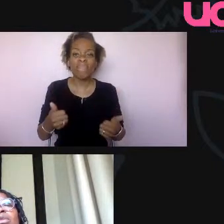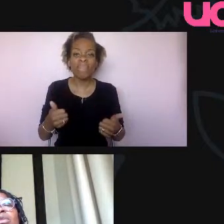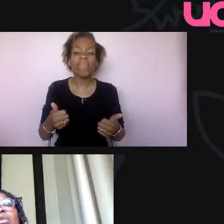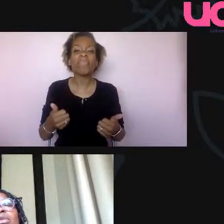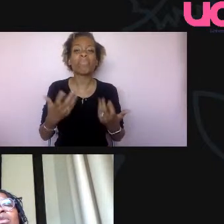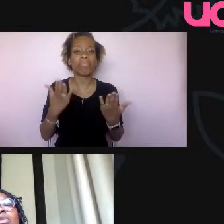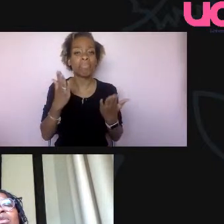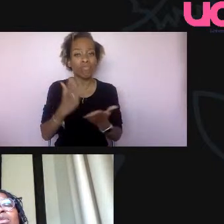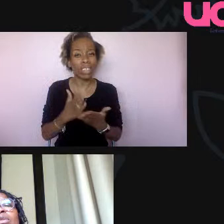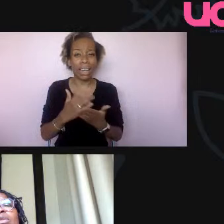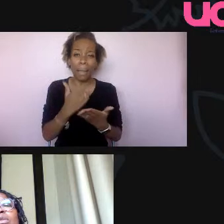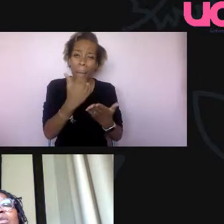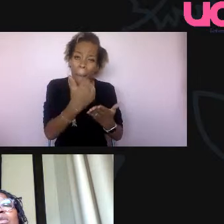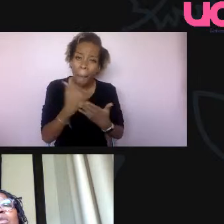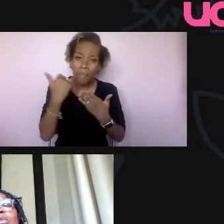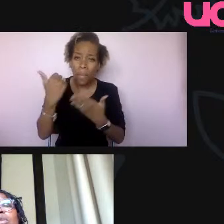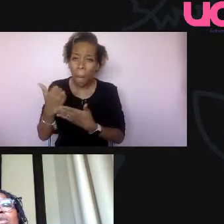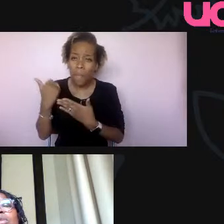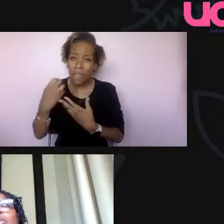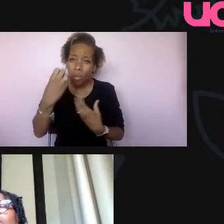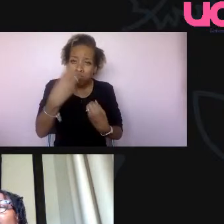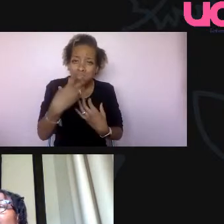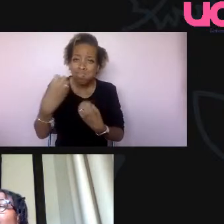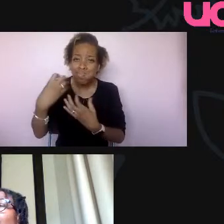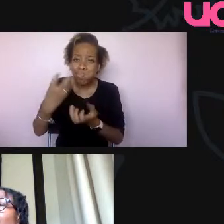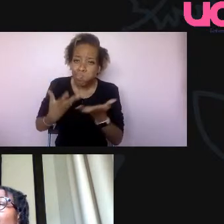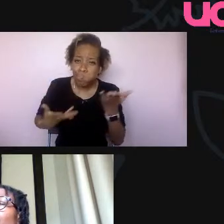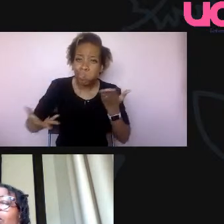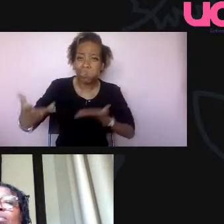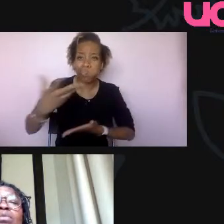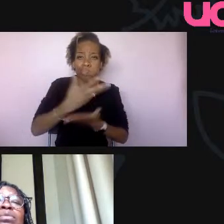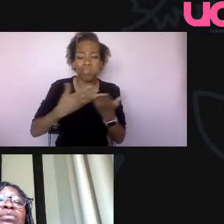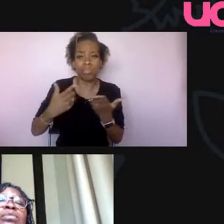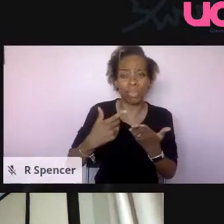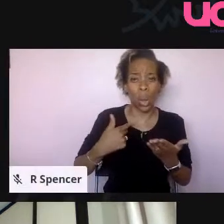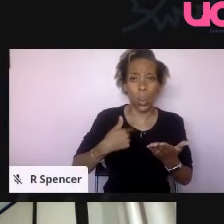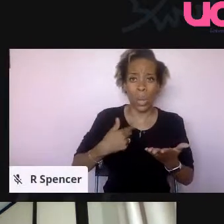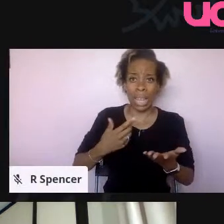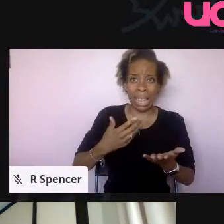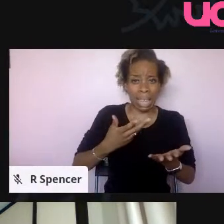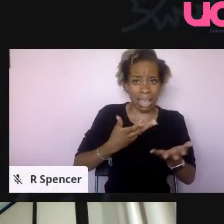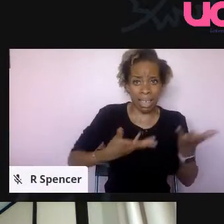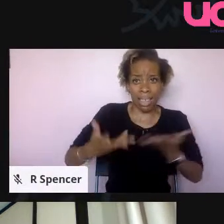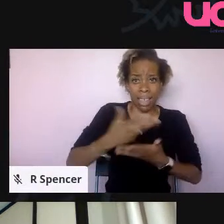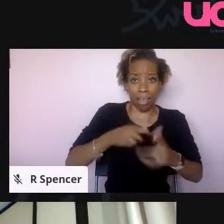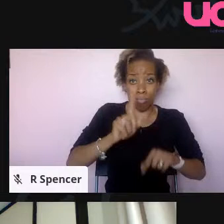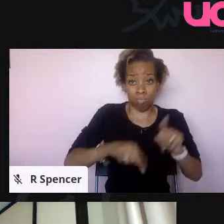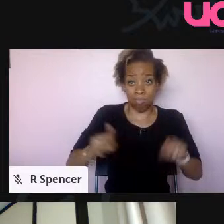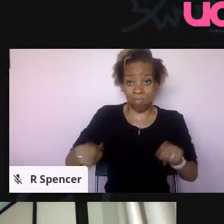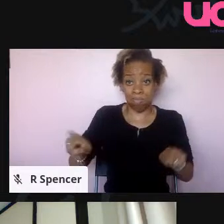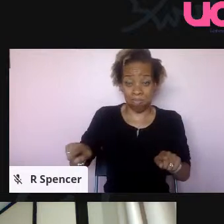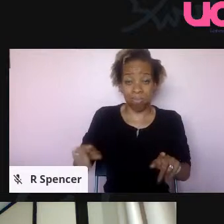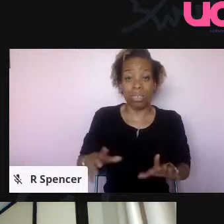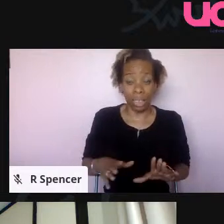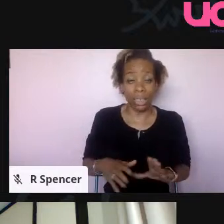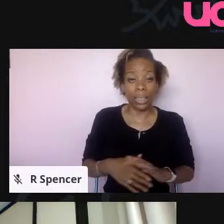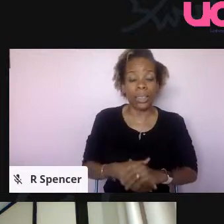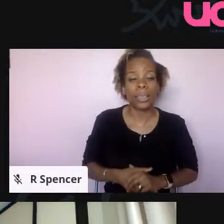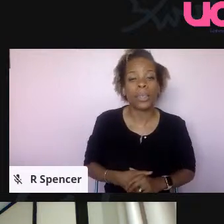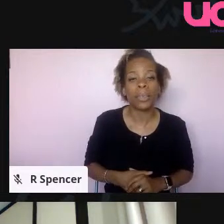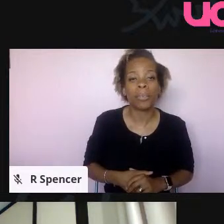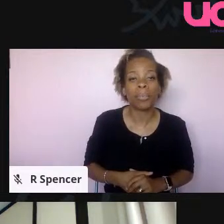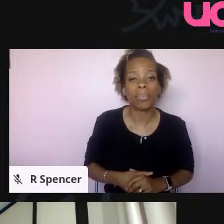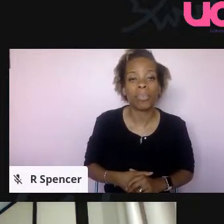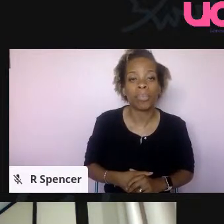been really, really helpful contributions, and I think we've covered quite a lot of ground. Perhaps if I could